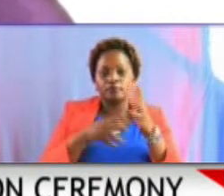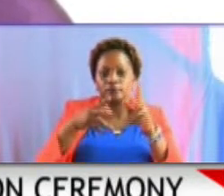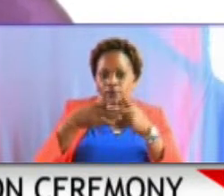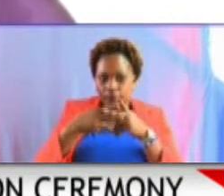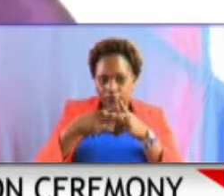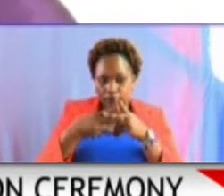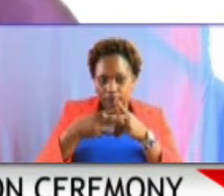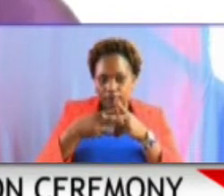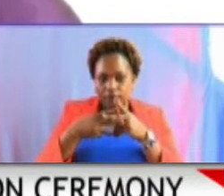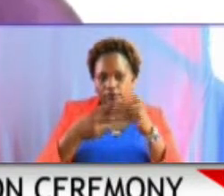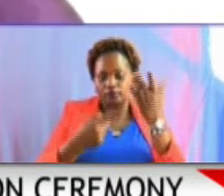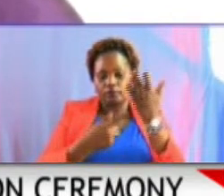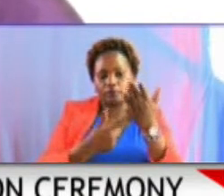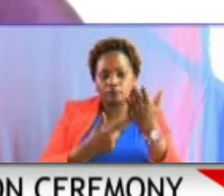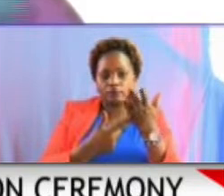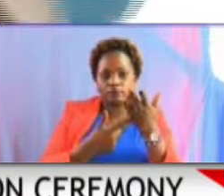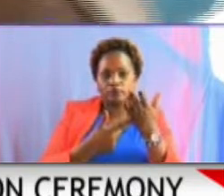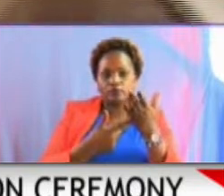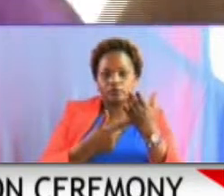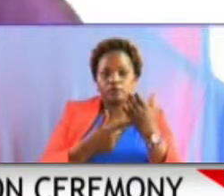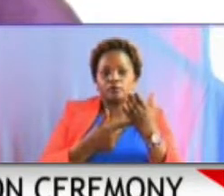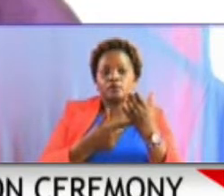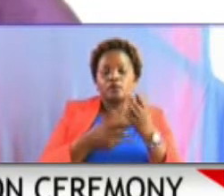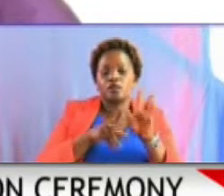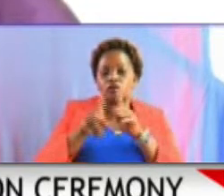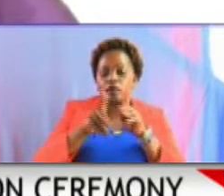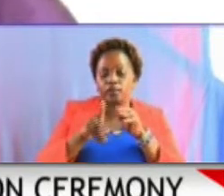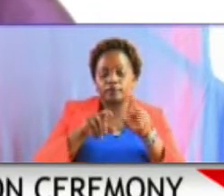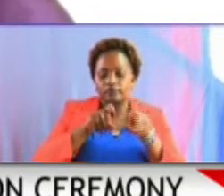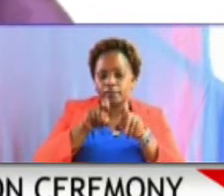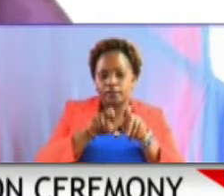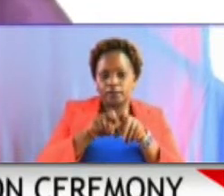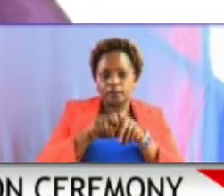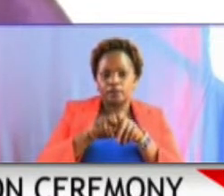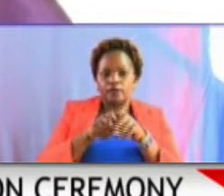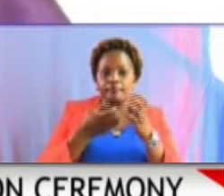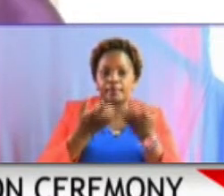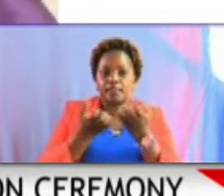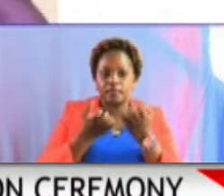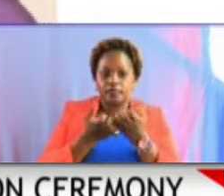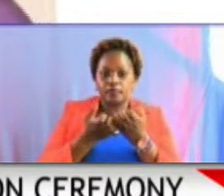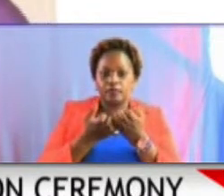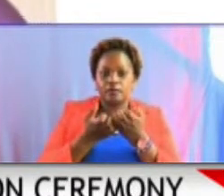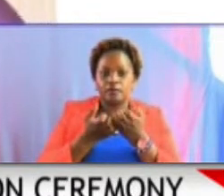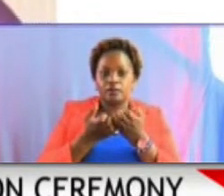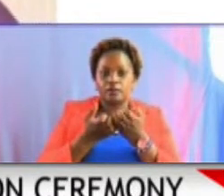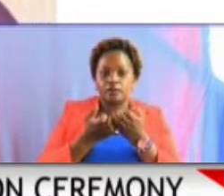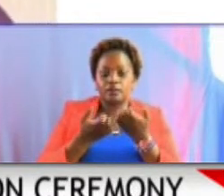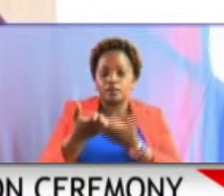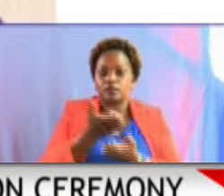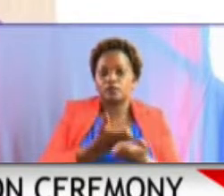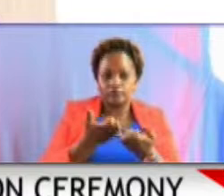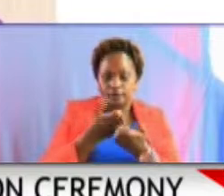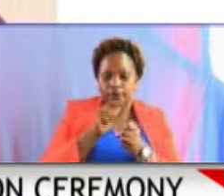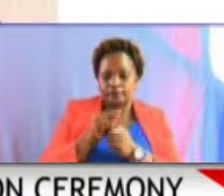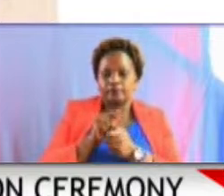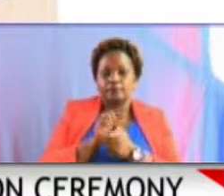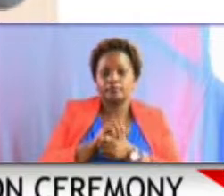and Technology, School of Hospitality and Tourism Management, School of Business and Economics.